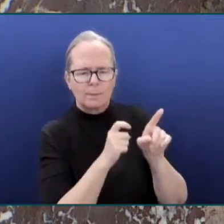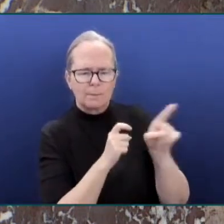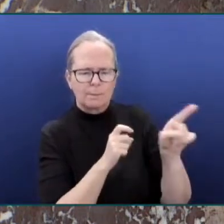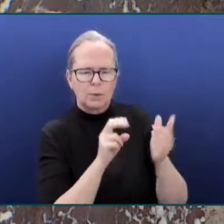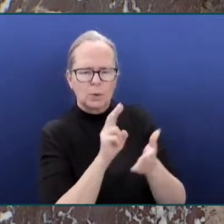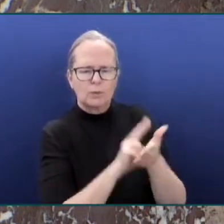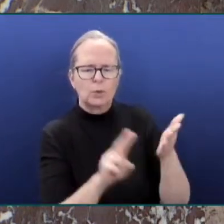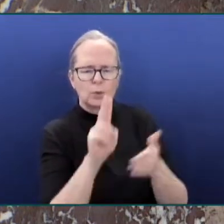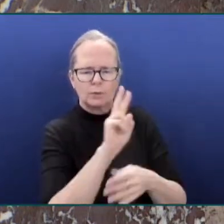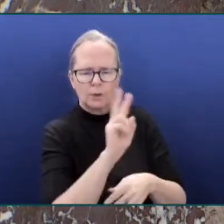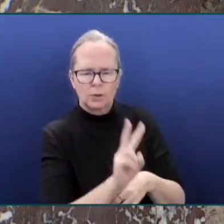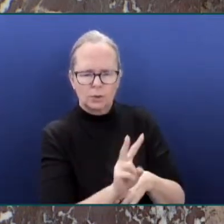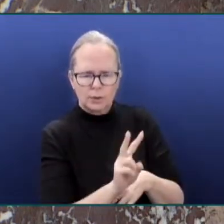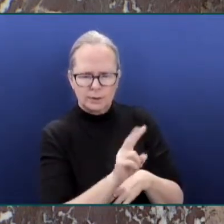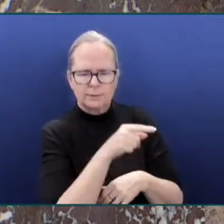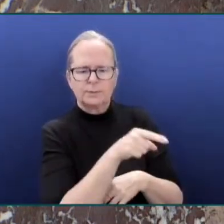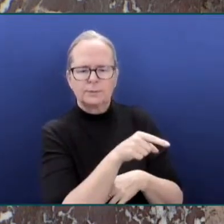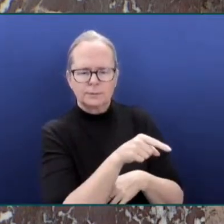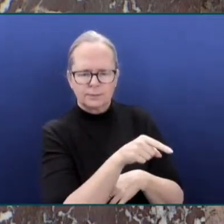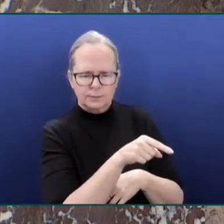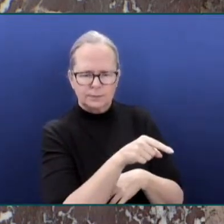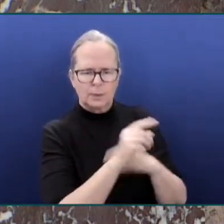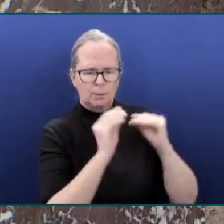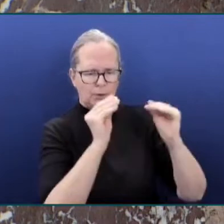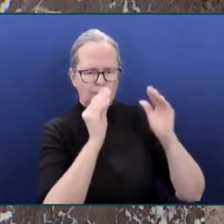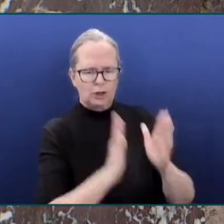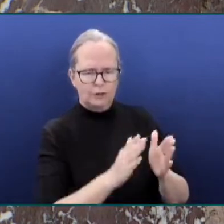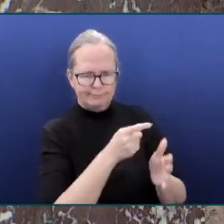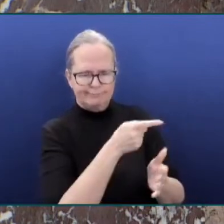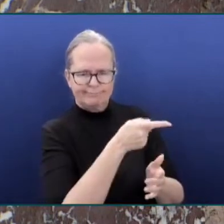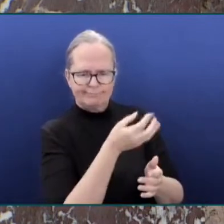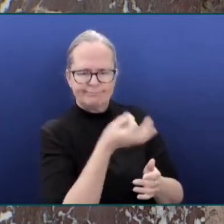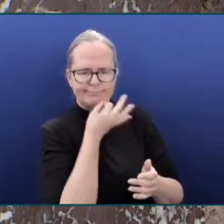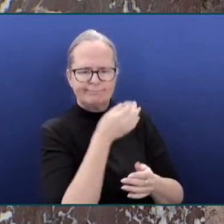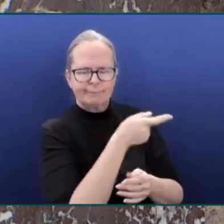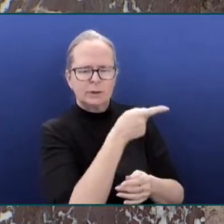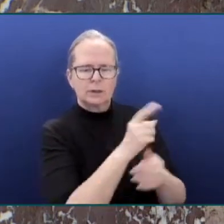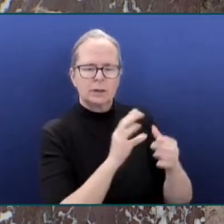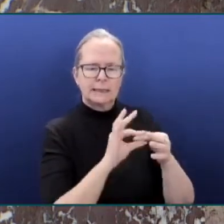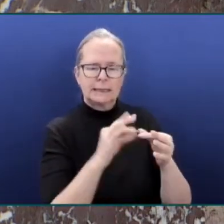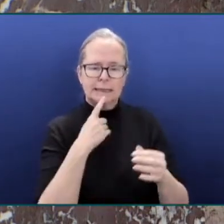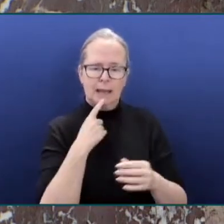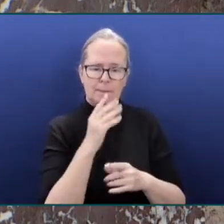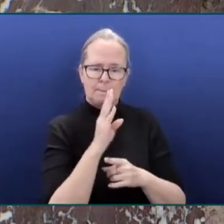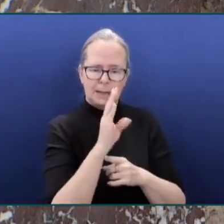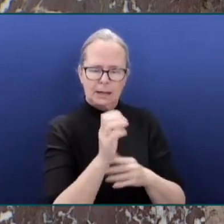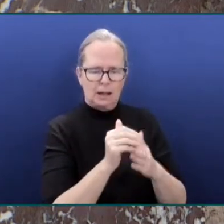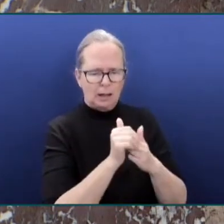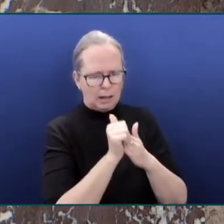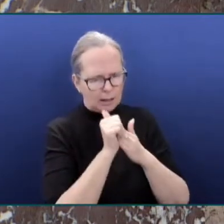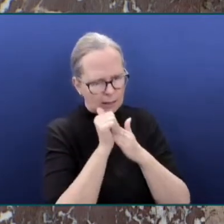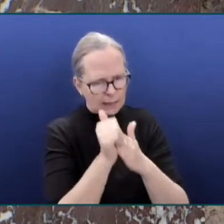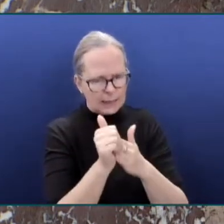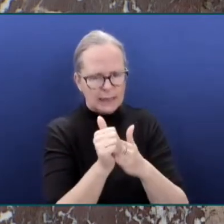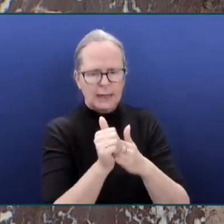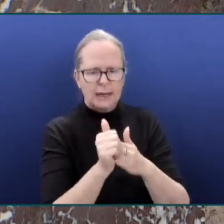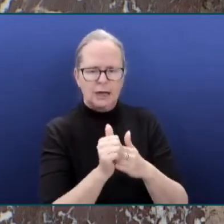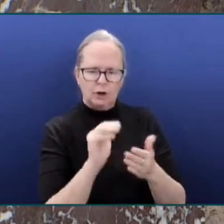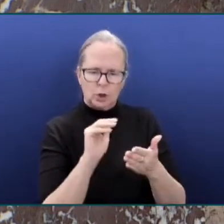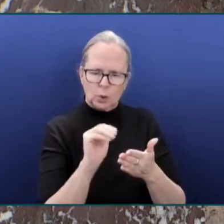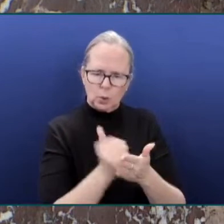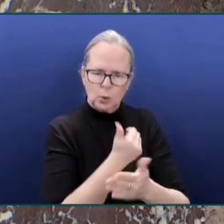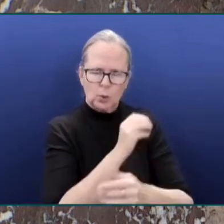Weaver. BC is leading the way with a new enhanced energy framework a bold plan that will drive down emissions and